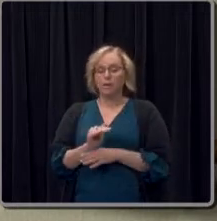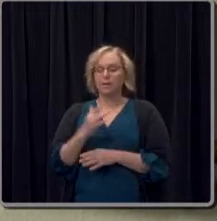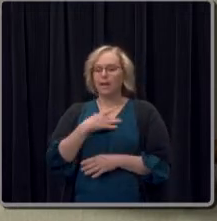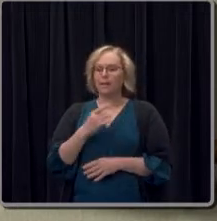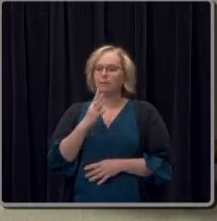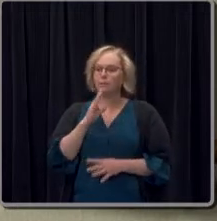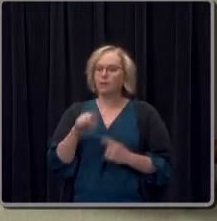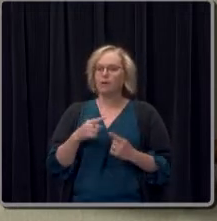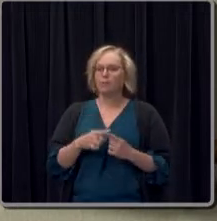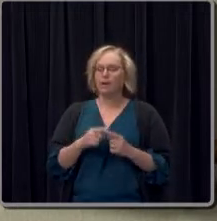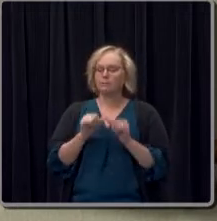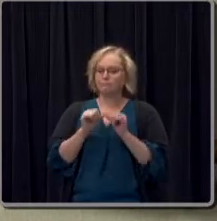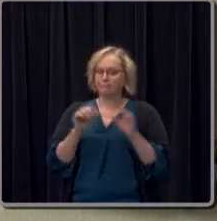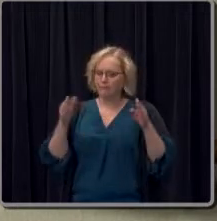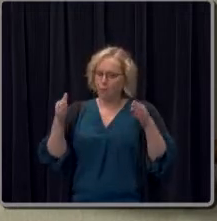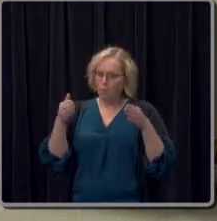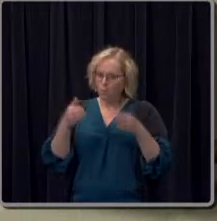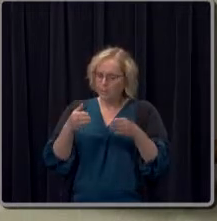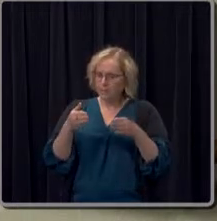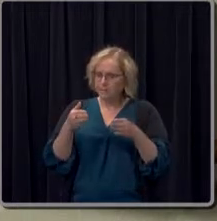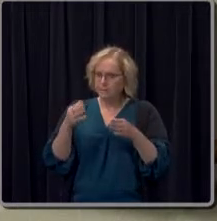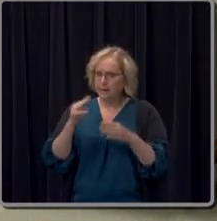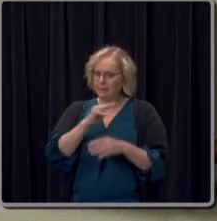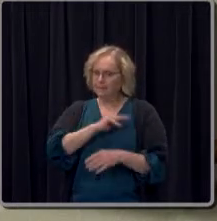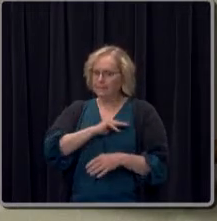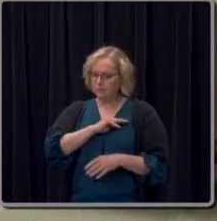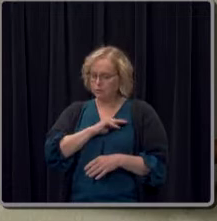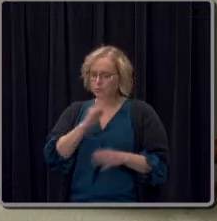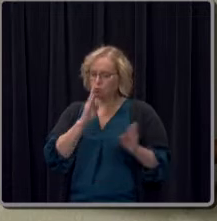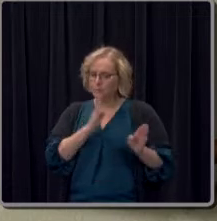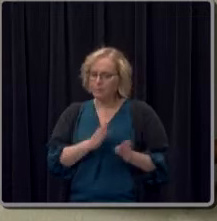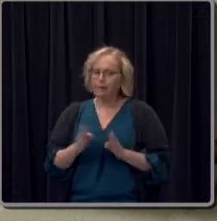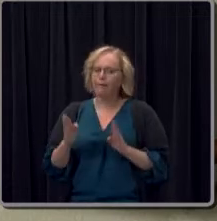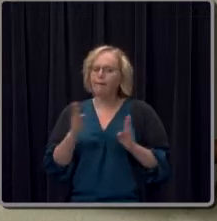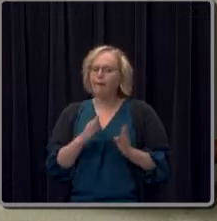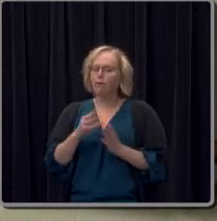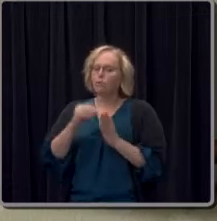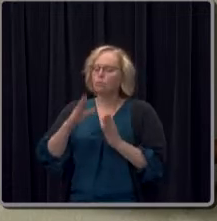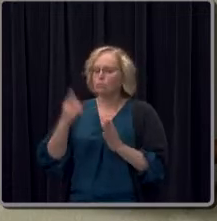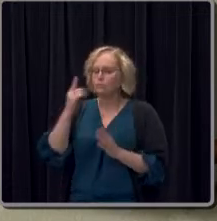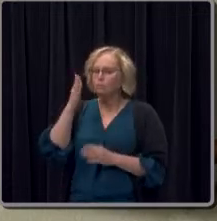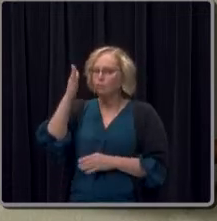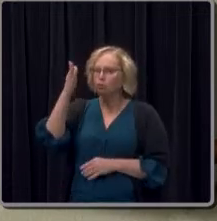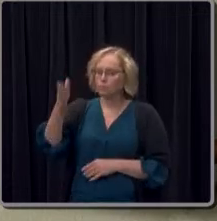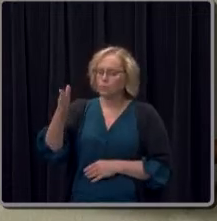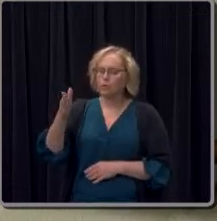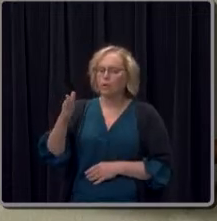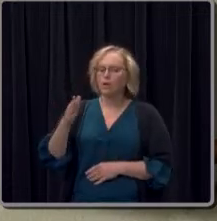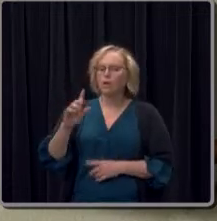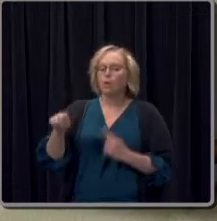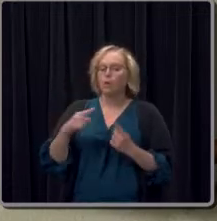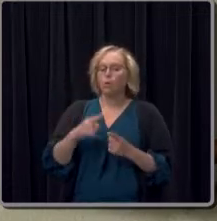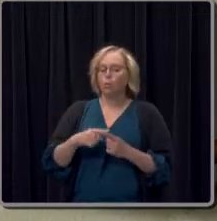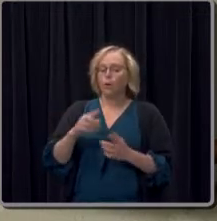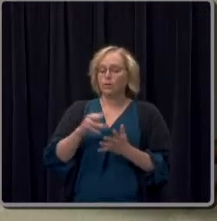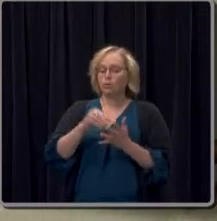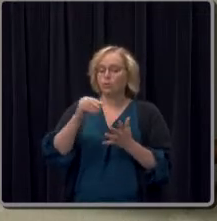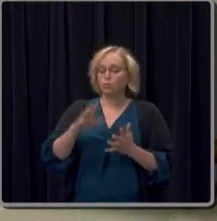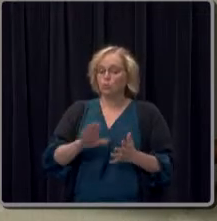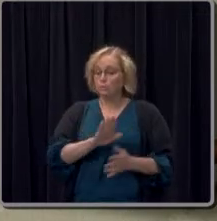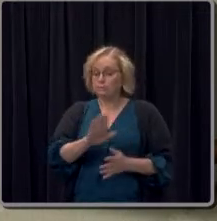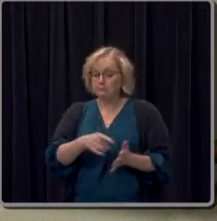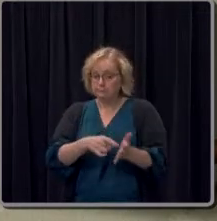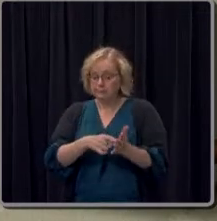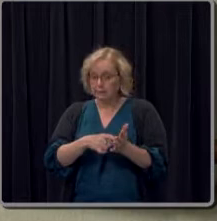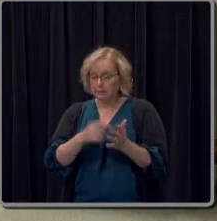about remaining focused on your mission to prepare students for their future. When we are putting students first, when we're making decisions,